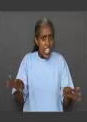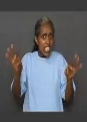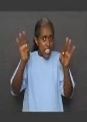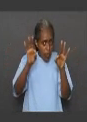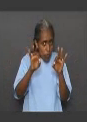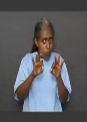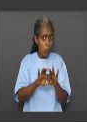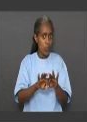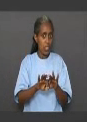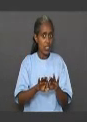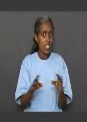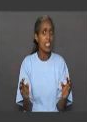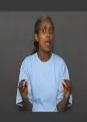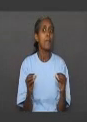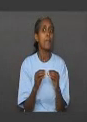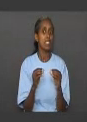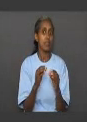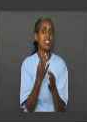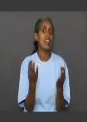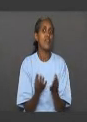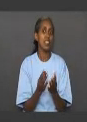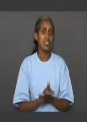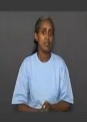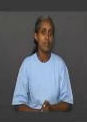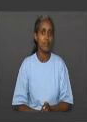the field of mathematics.